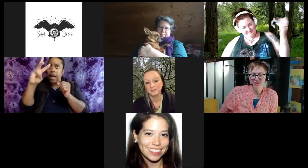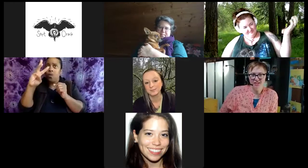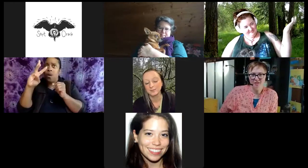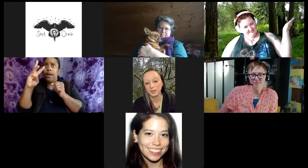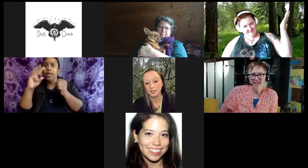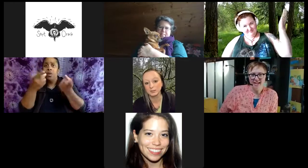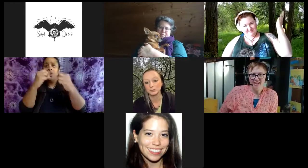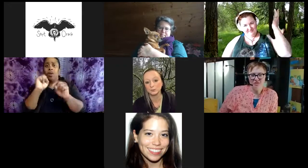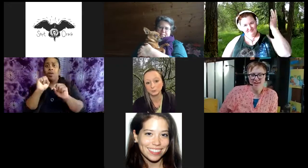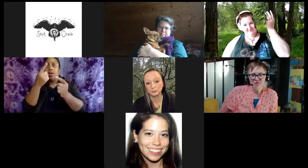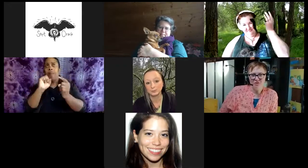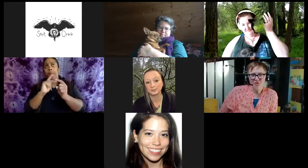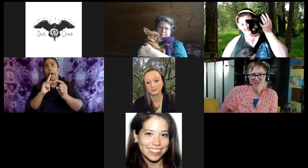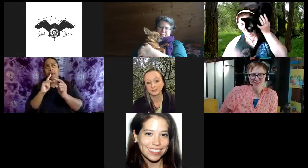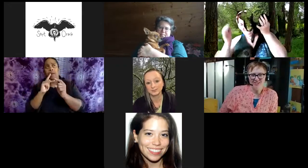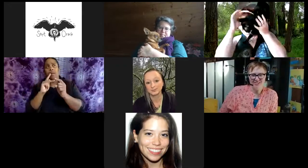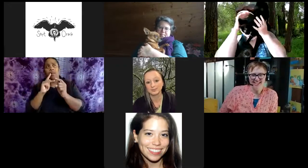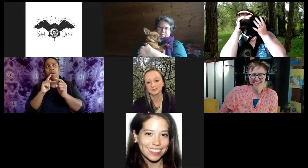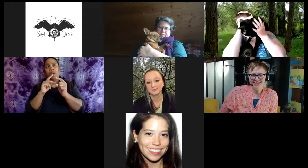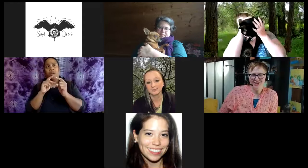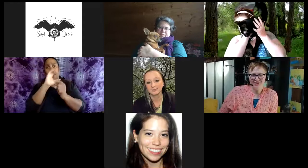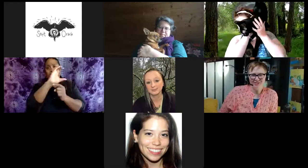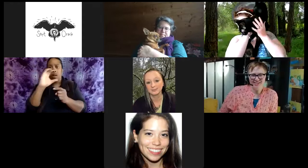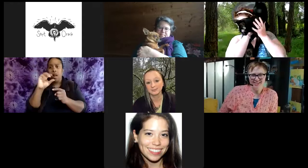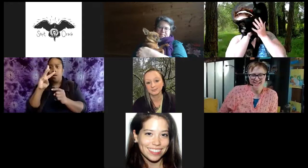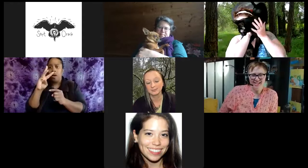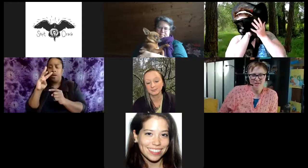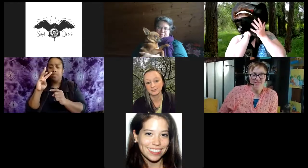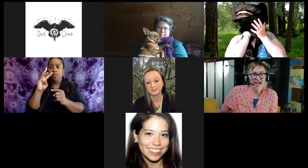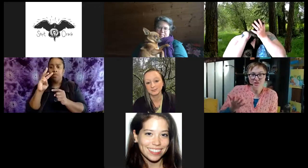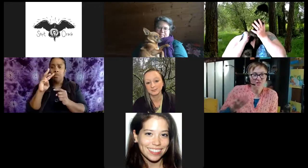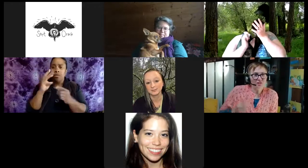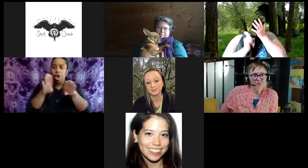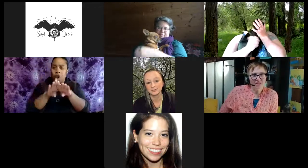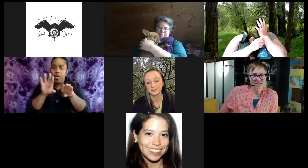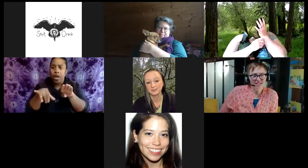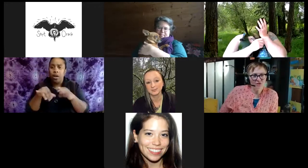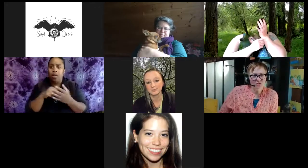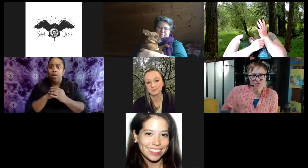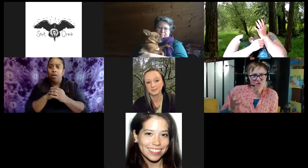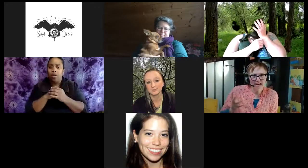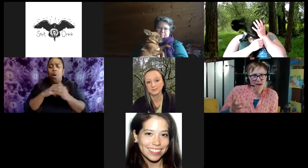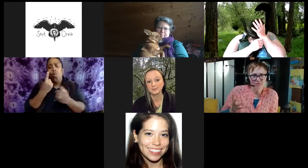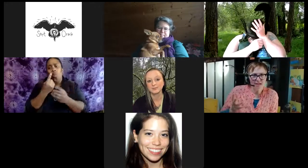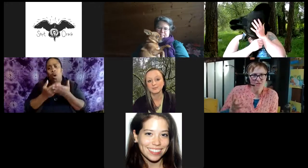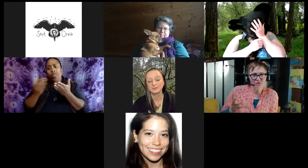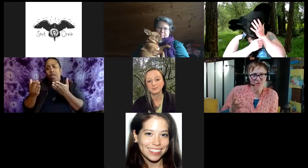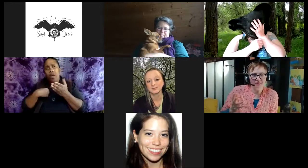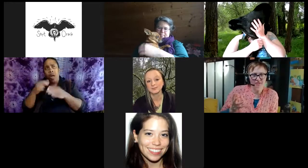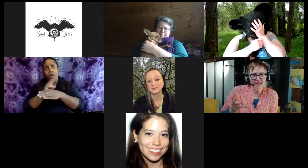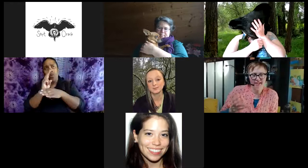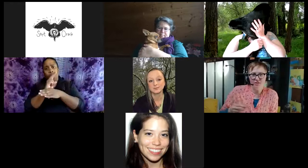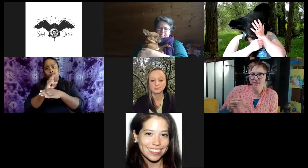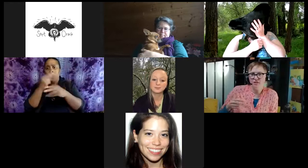shown as you've been out on your walk. So yeah, it's a lot of fun. Yeah, I used, one of the things I used was there's an app next